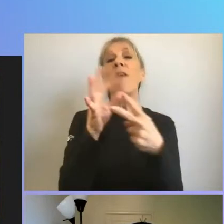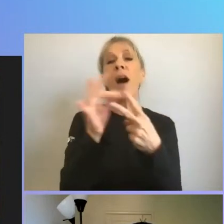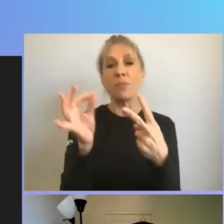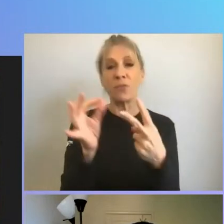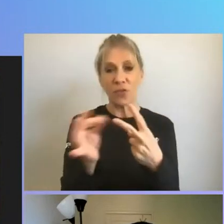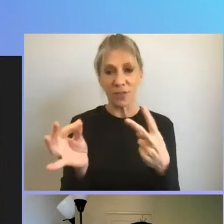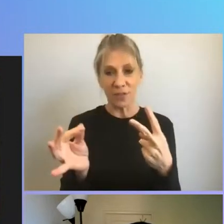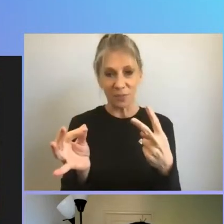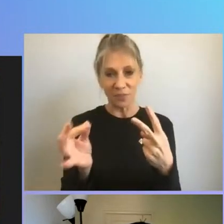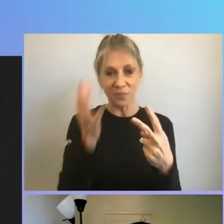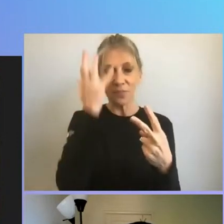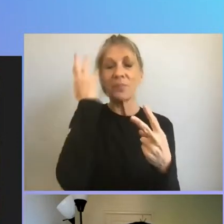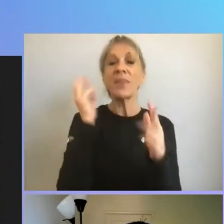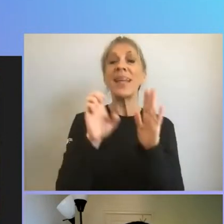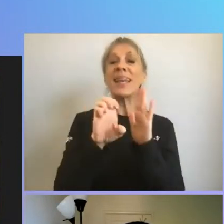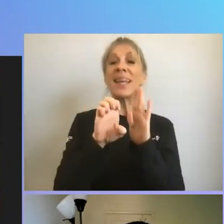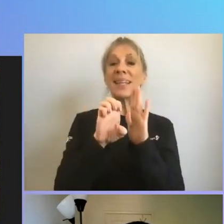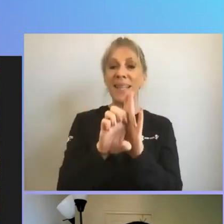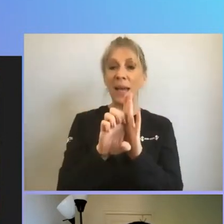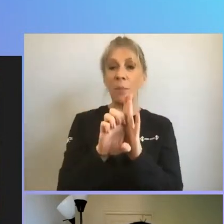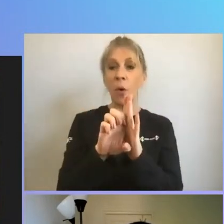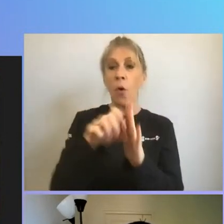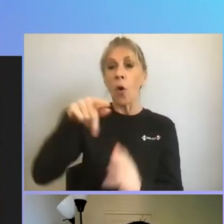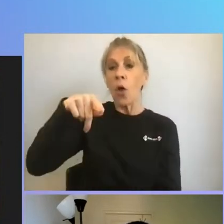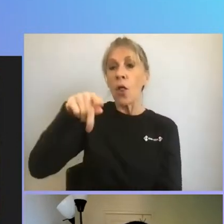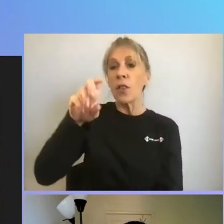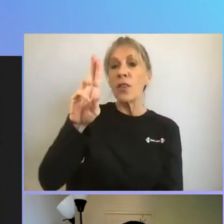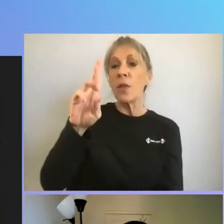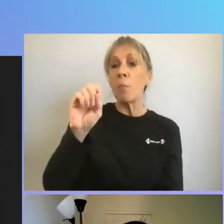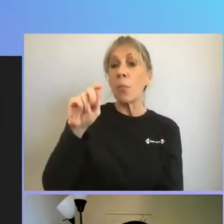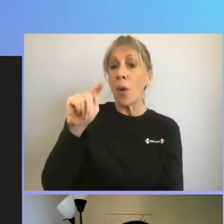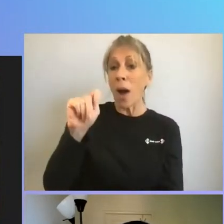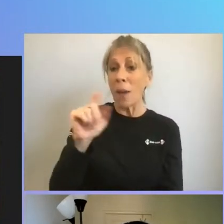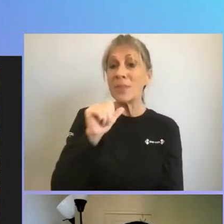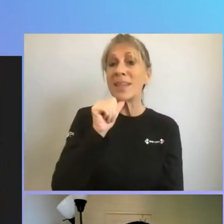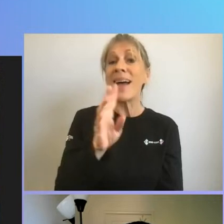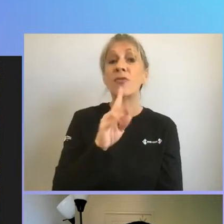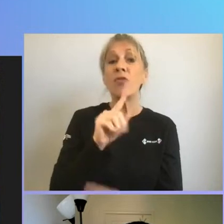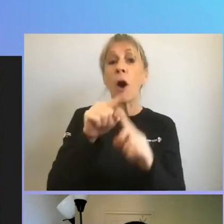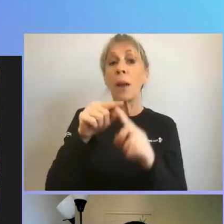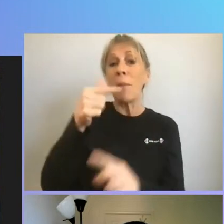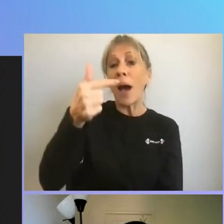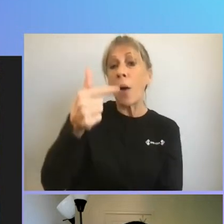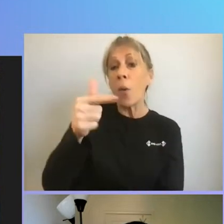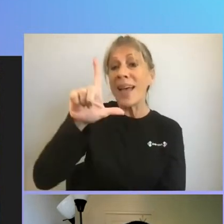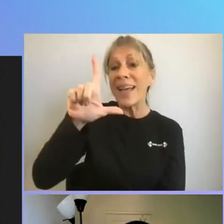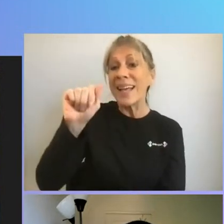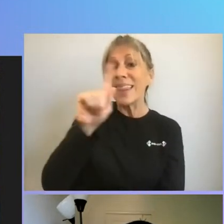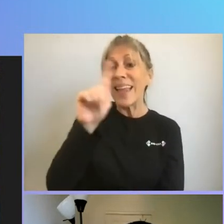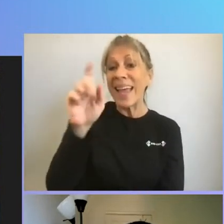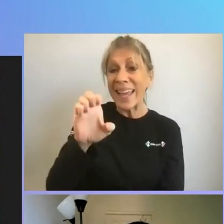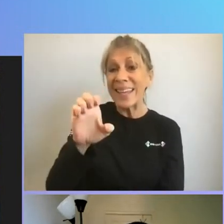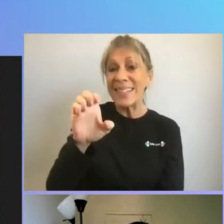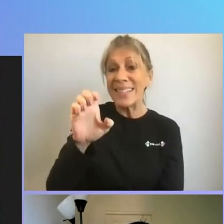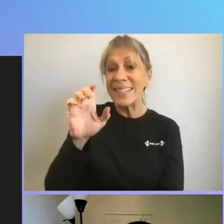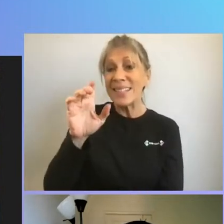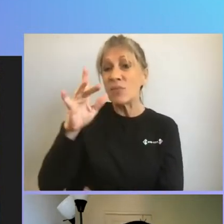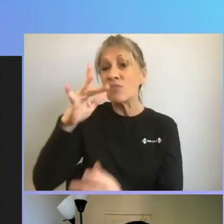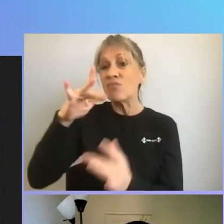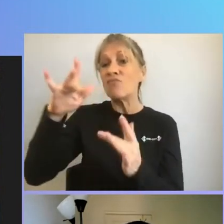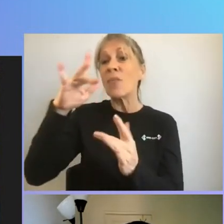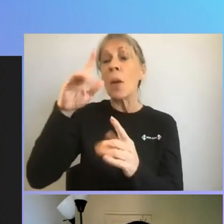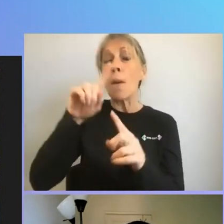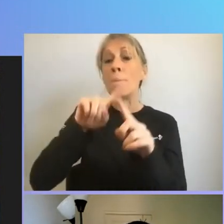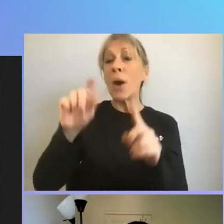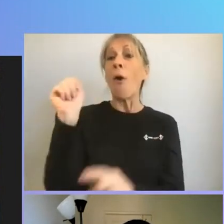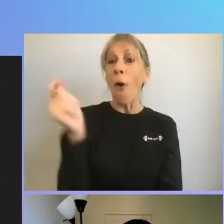So an example here is, like, the prompt didn't talk about glaze, but all the images turned out to have